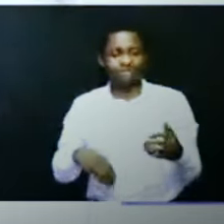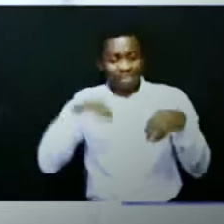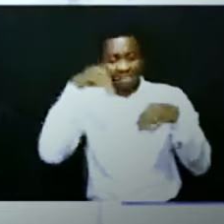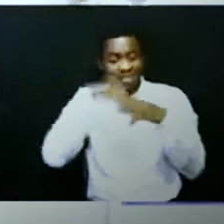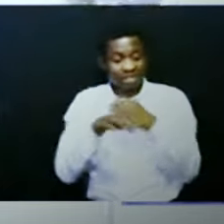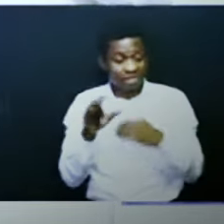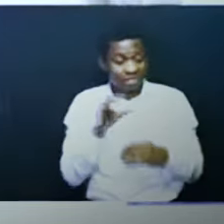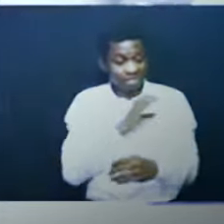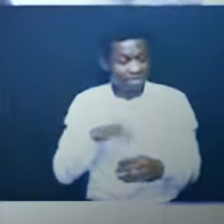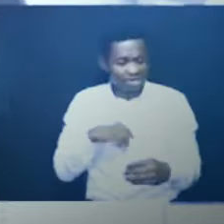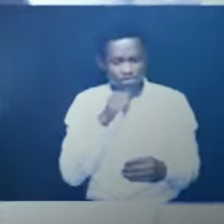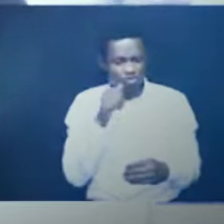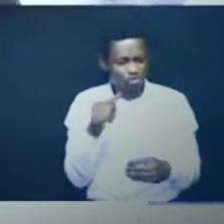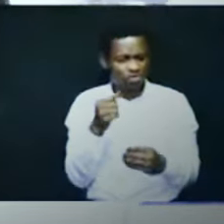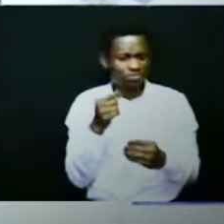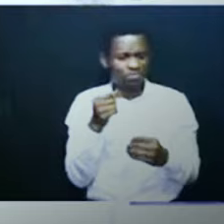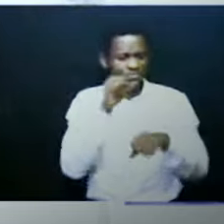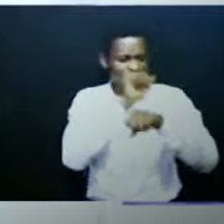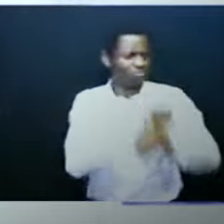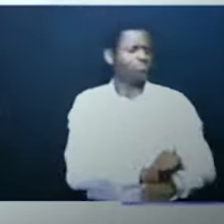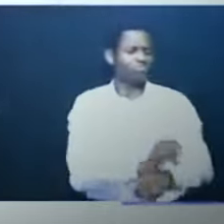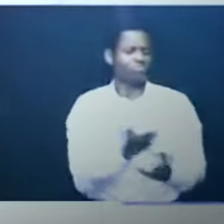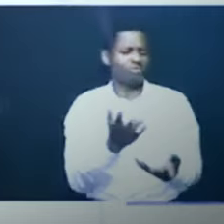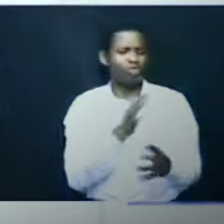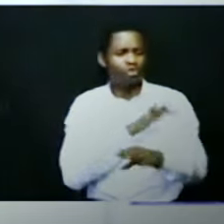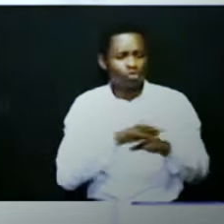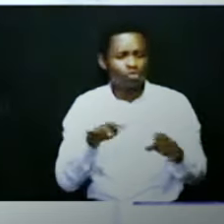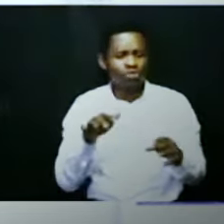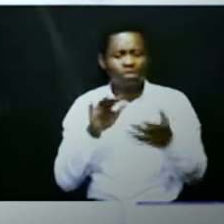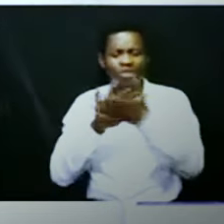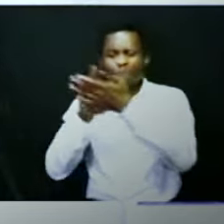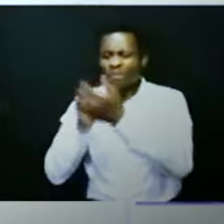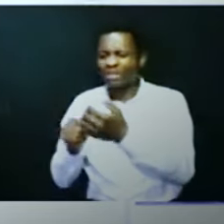slaves. So don't let us move into